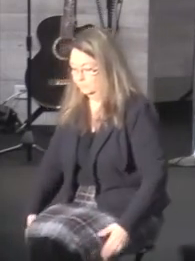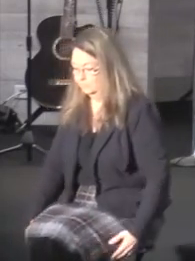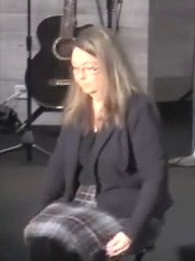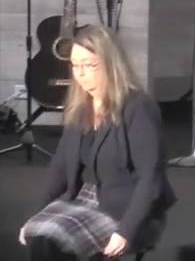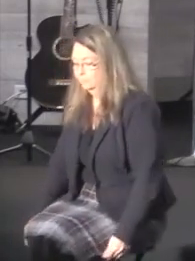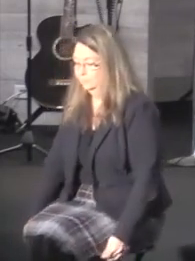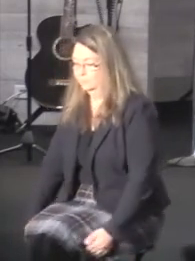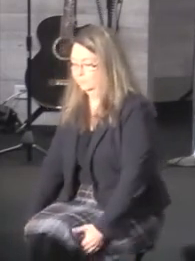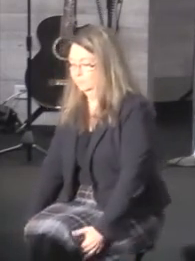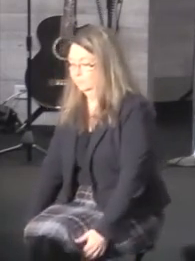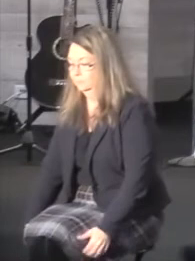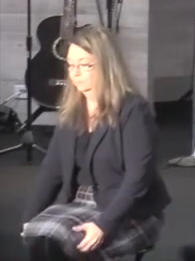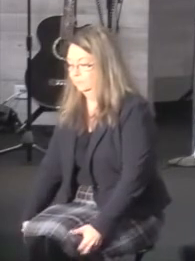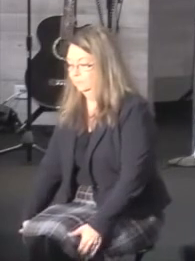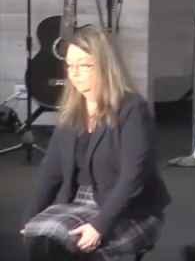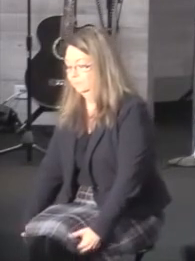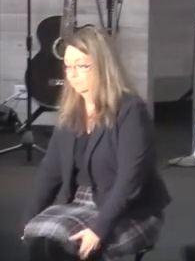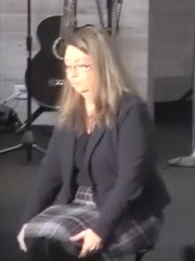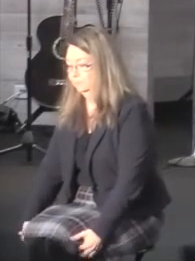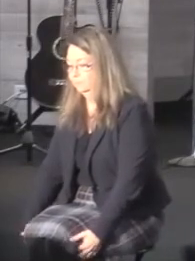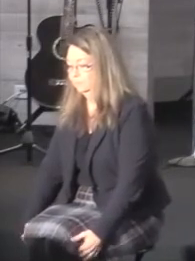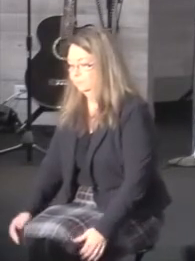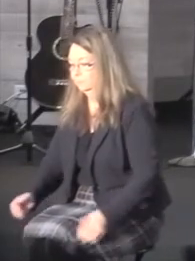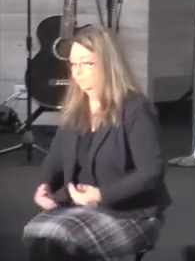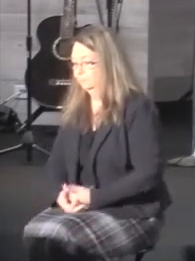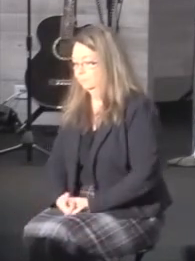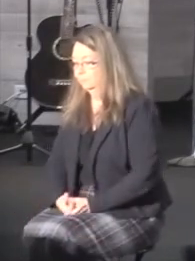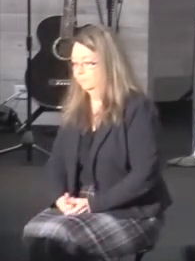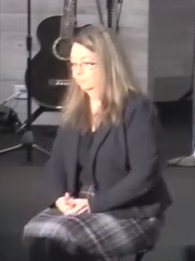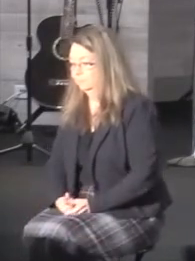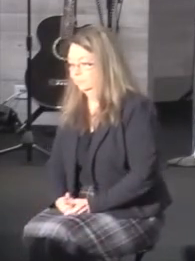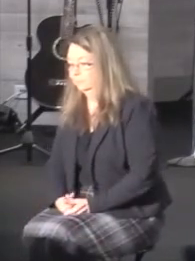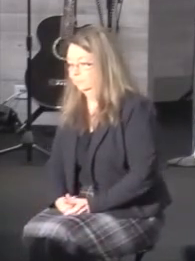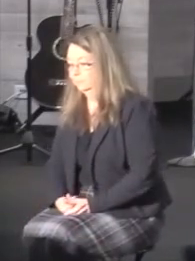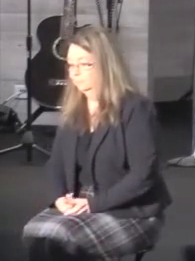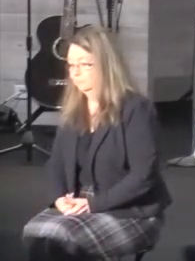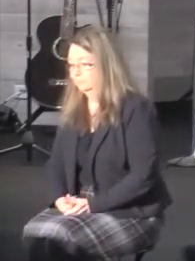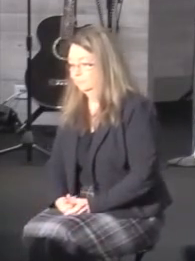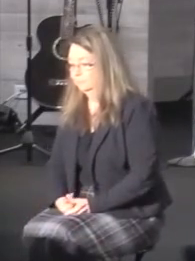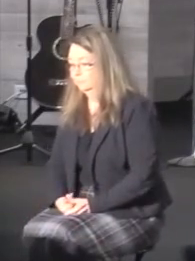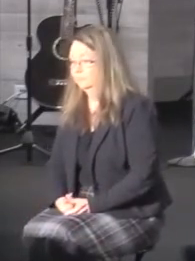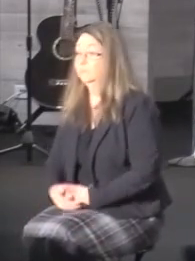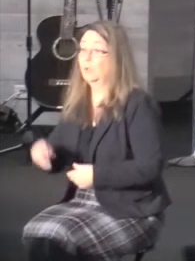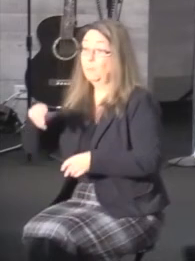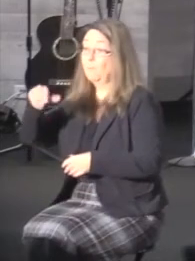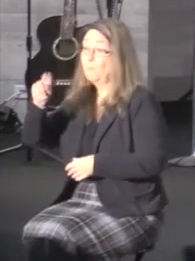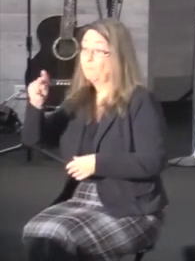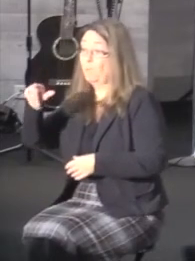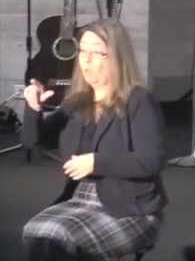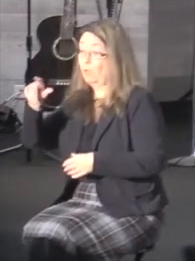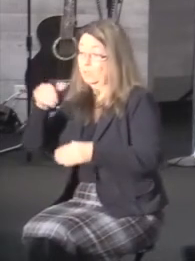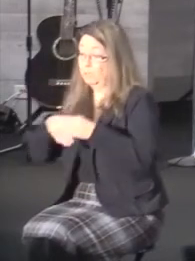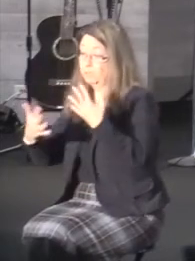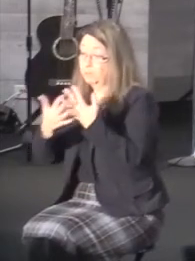both in my imprisonment and in the defense and the confirmation of the gospel. Remember, Paul was thrown in prison, dragged before the